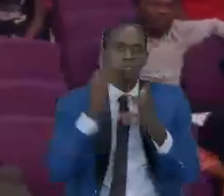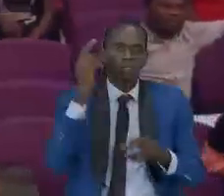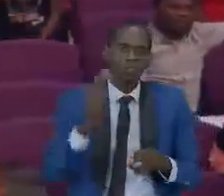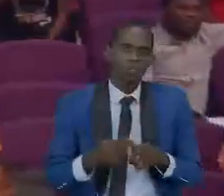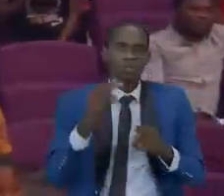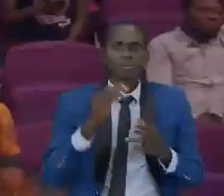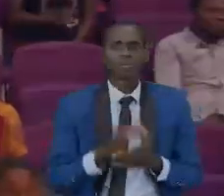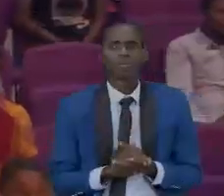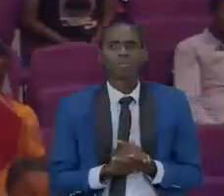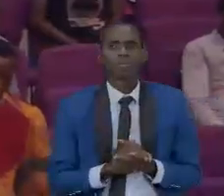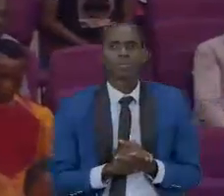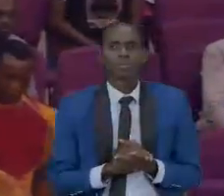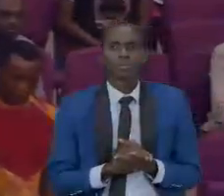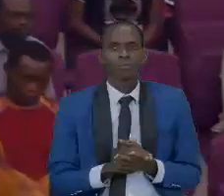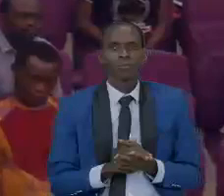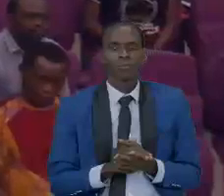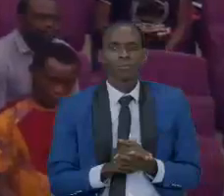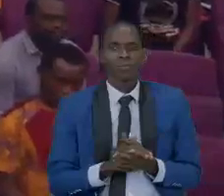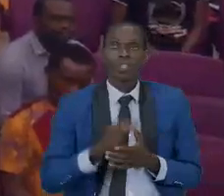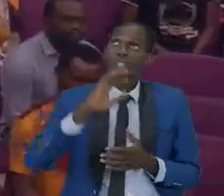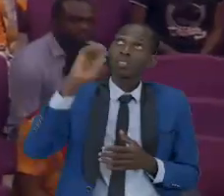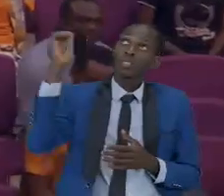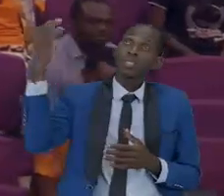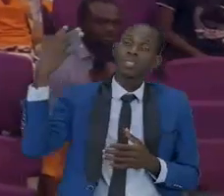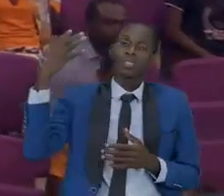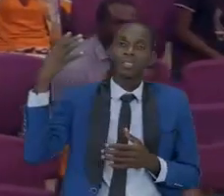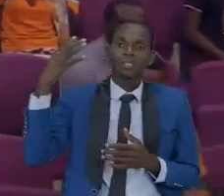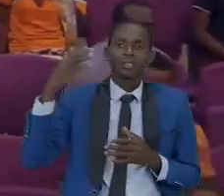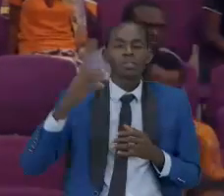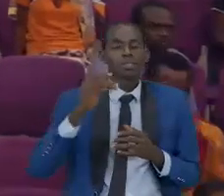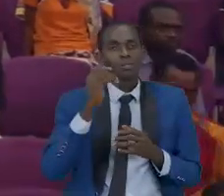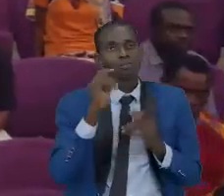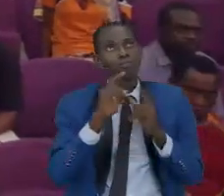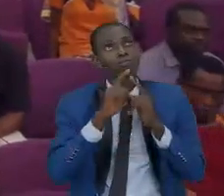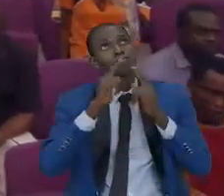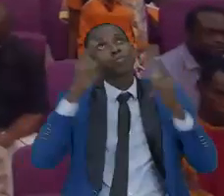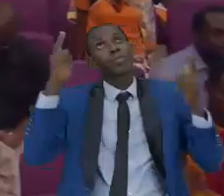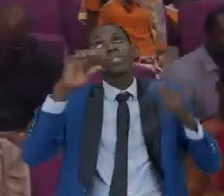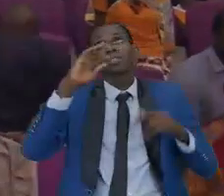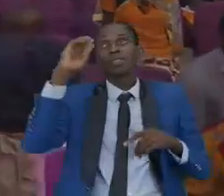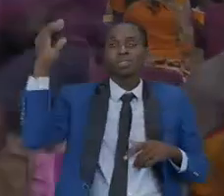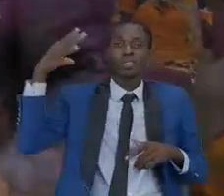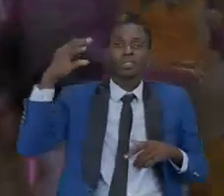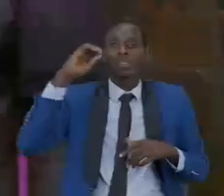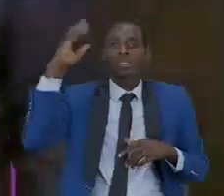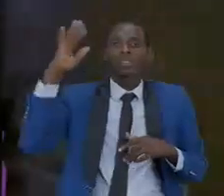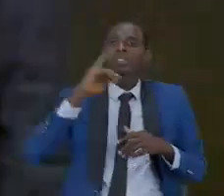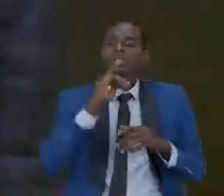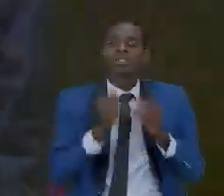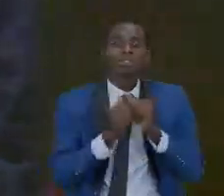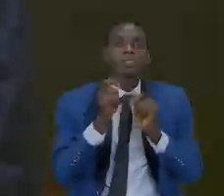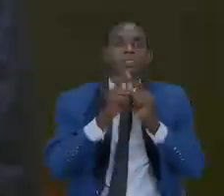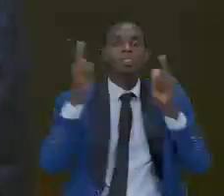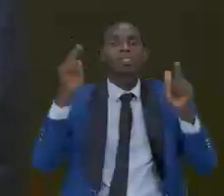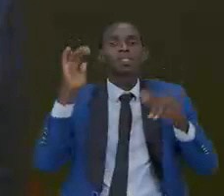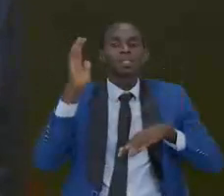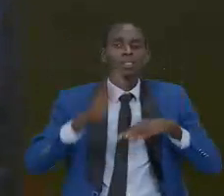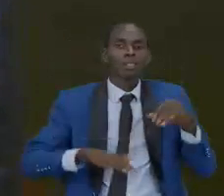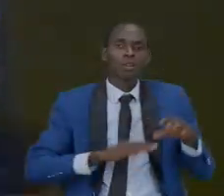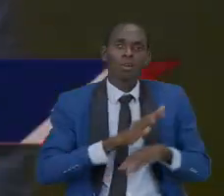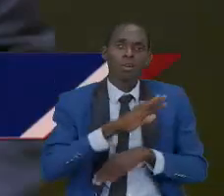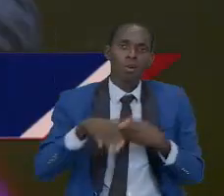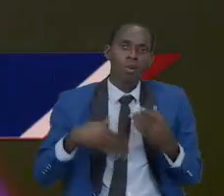name grace Amazing Grace Grace that is greater than